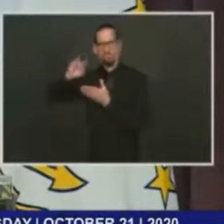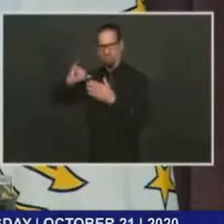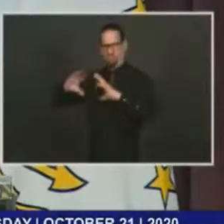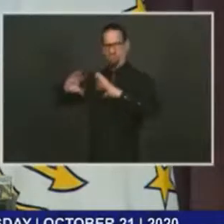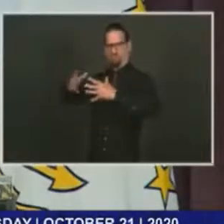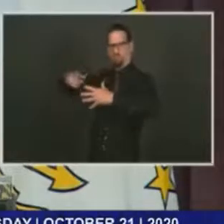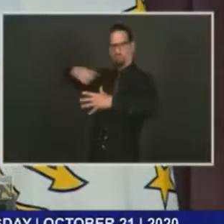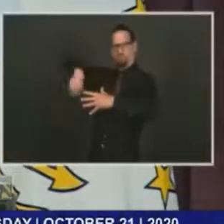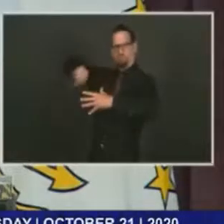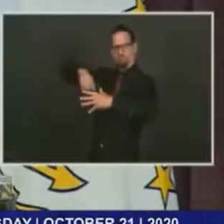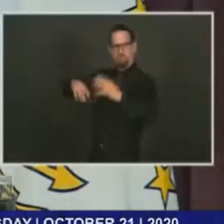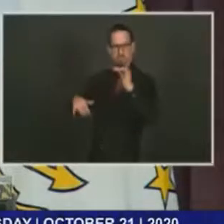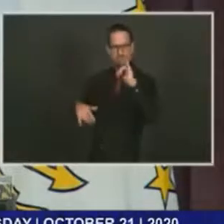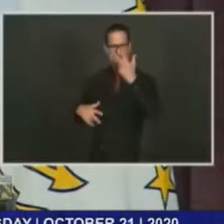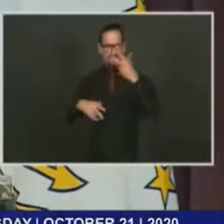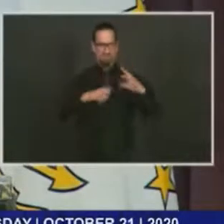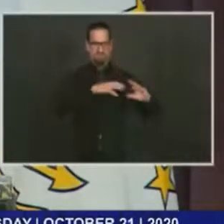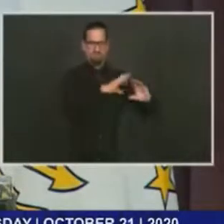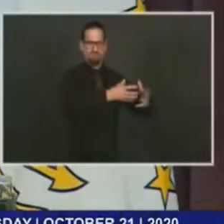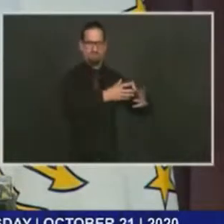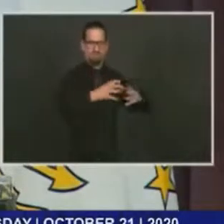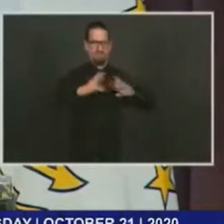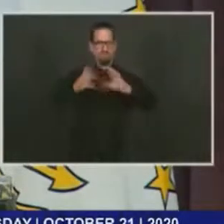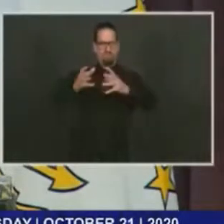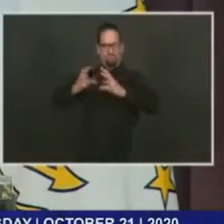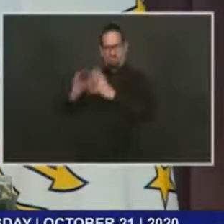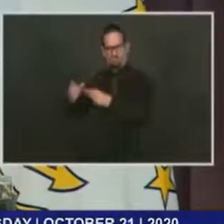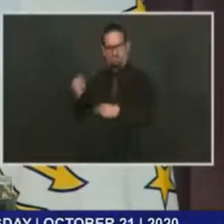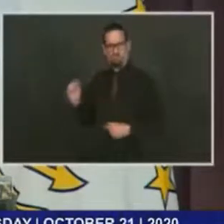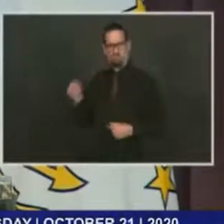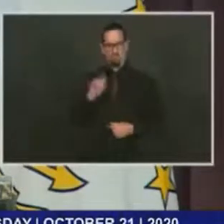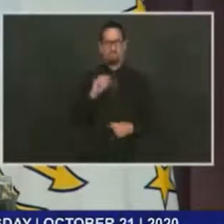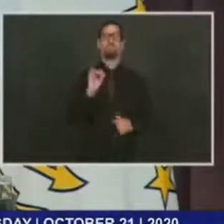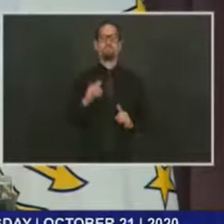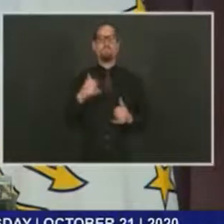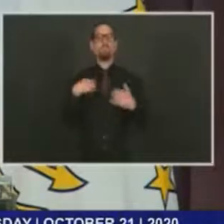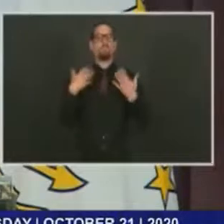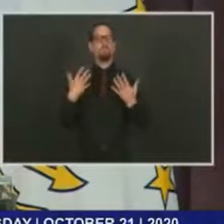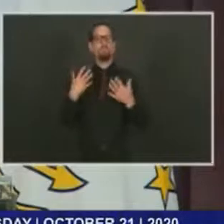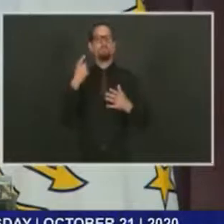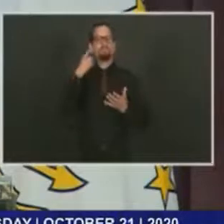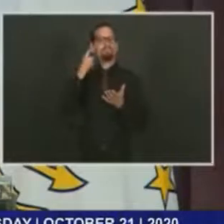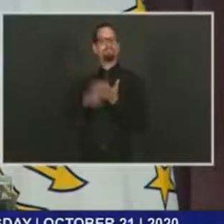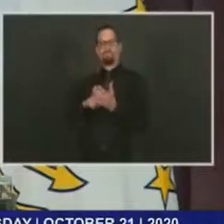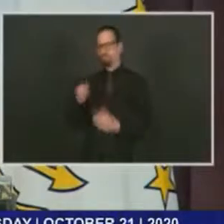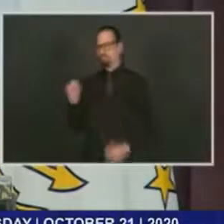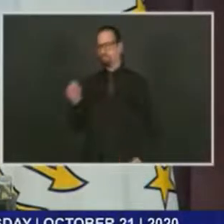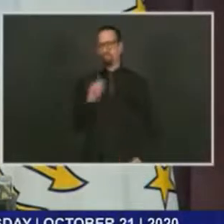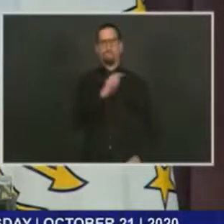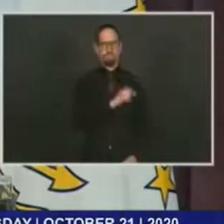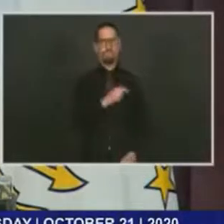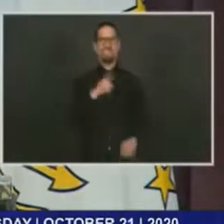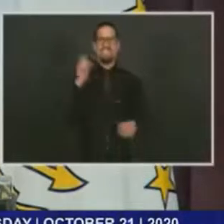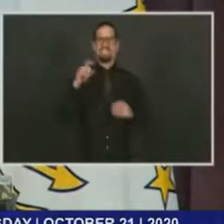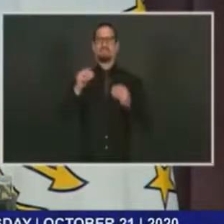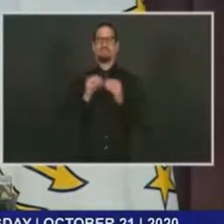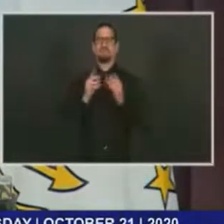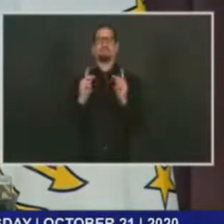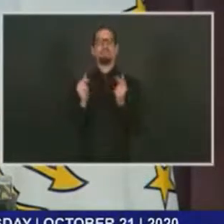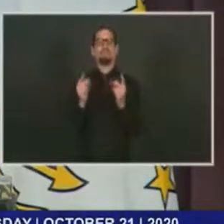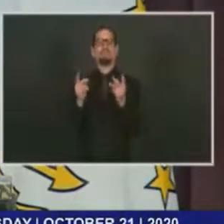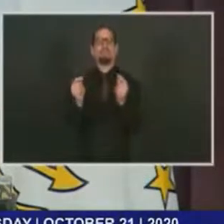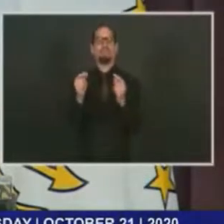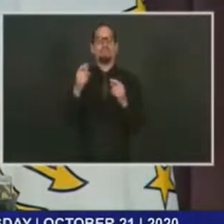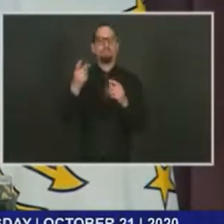3 scenarios, we can quickly identify positive cases. So in